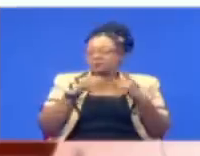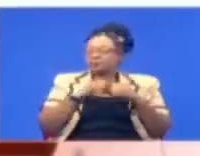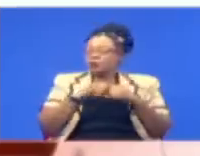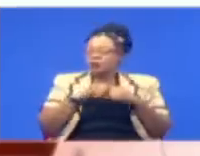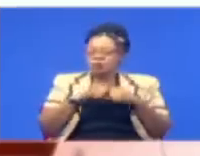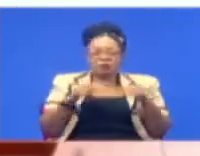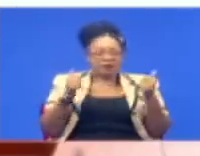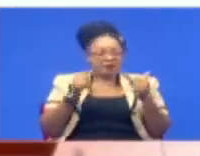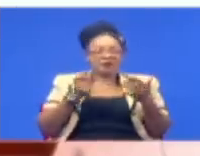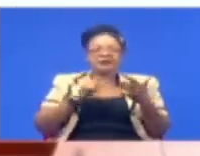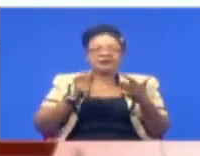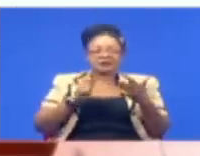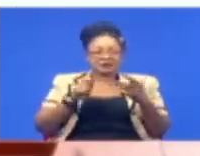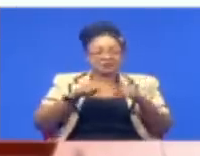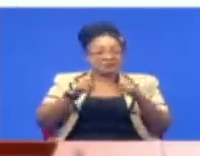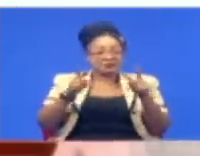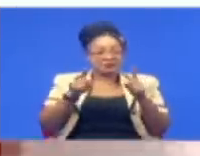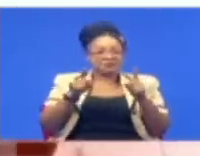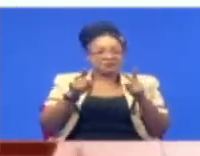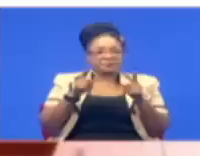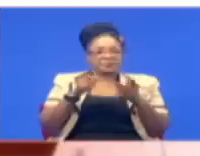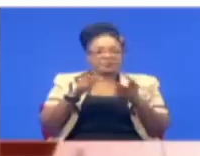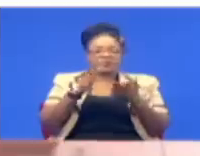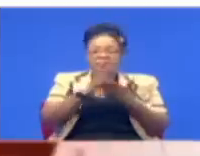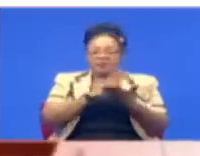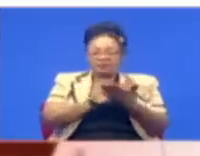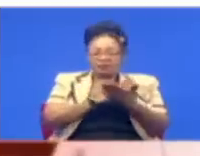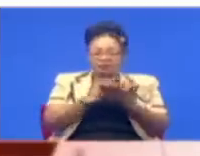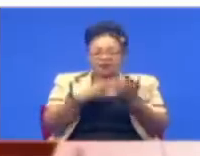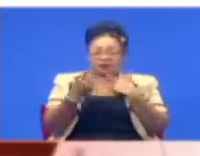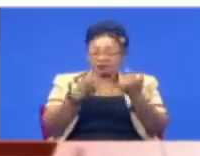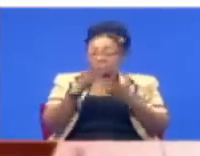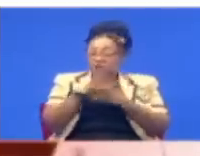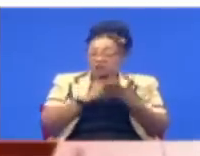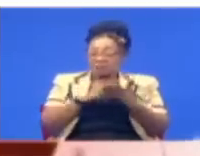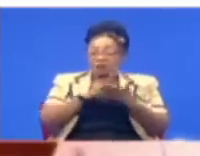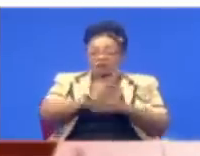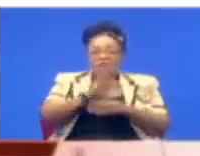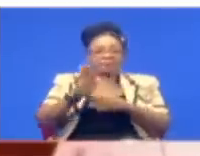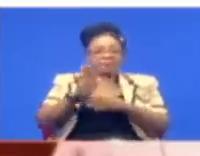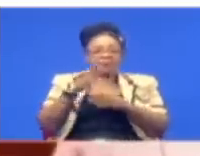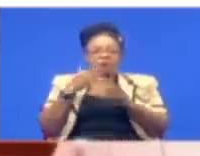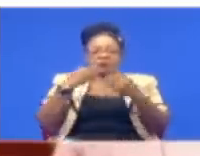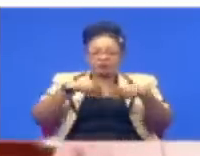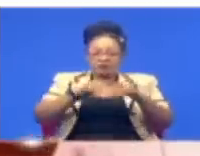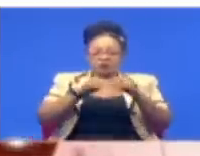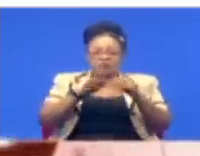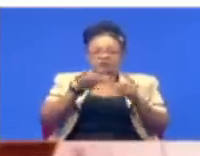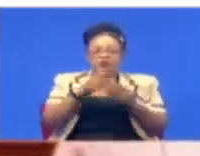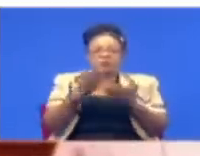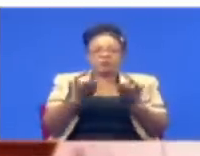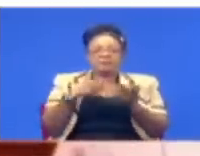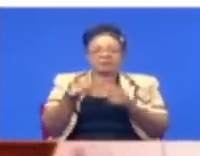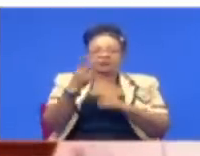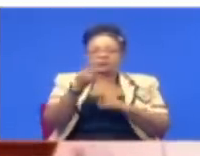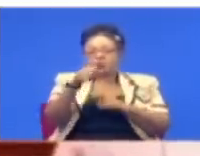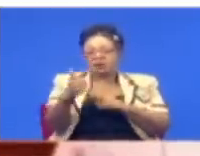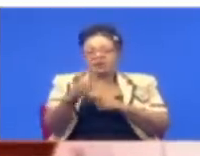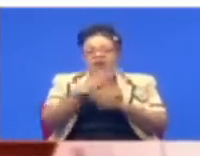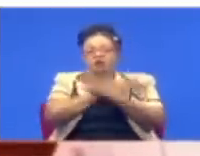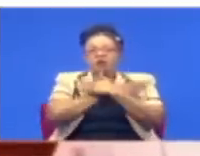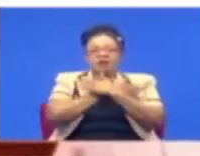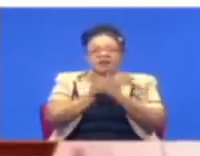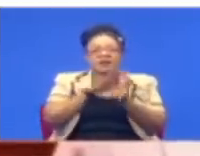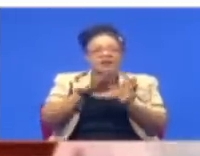written. But before I touch on some of them, I just want to follow up from where my two colleagues have left.